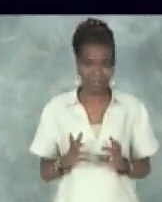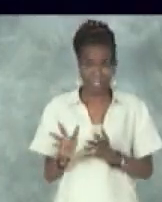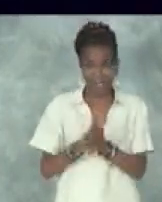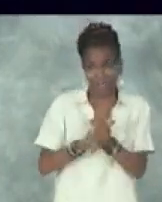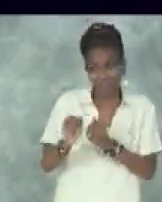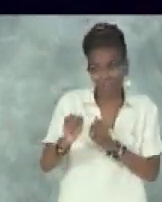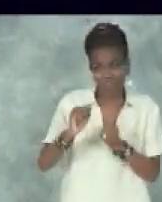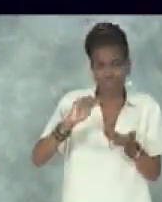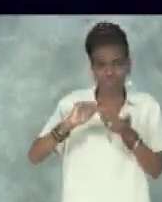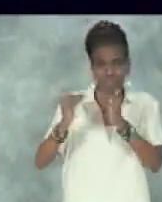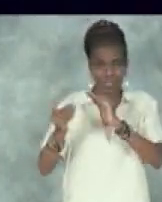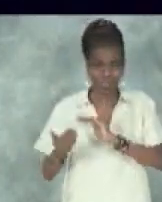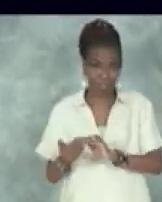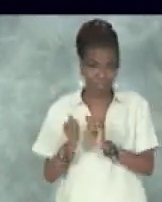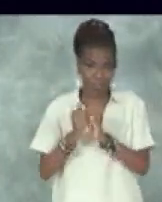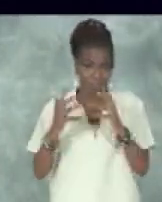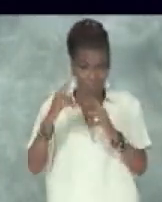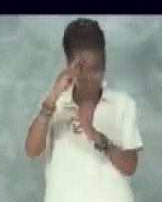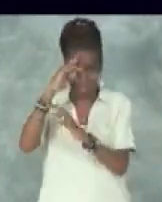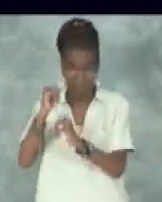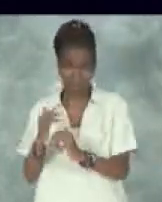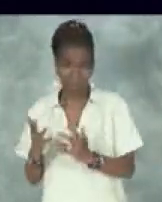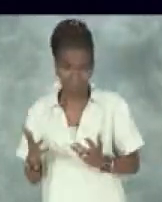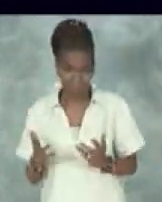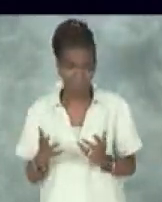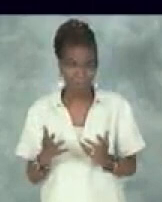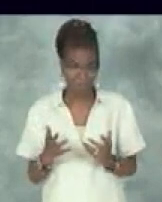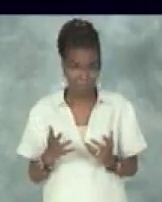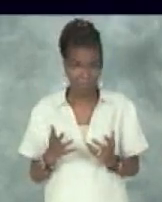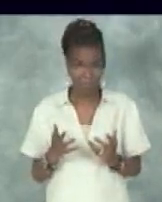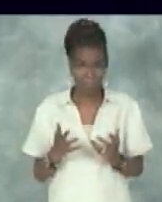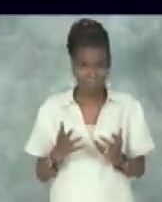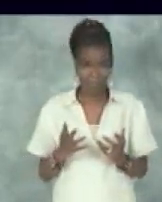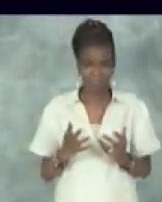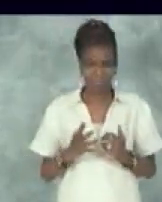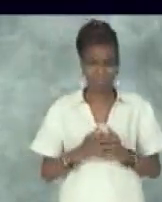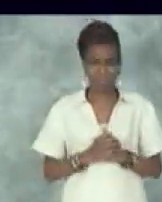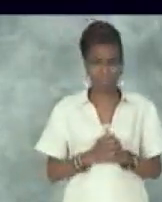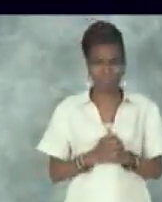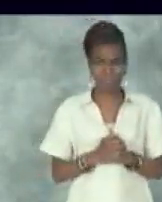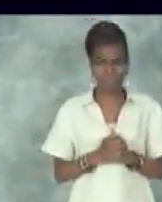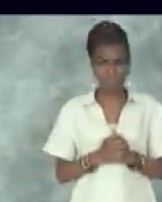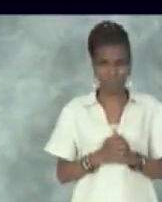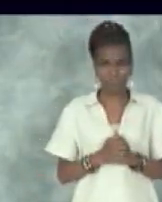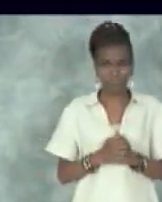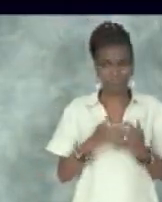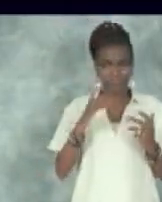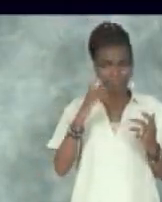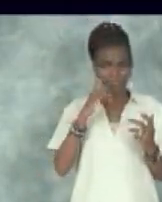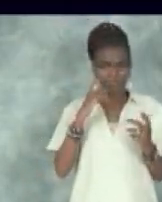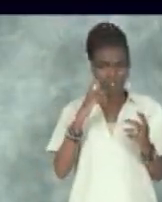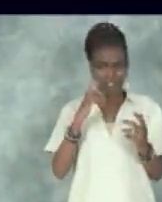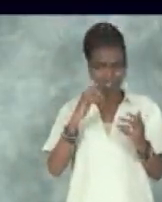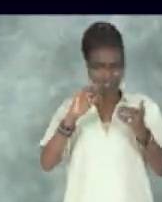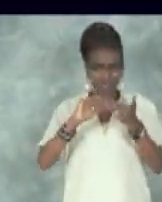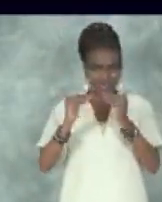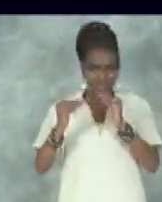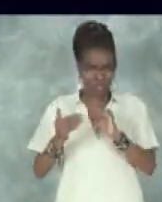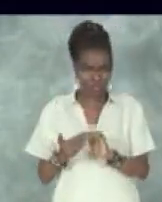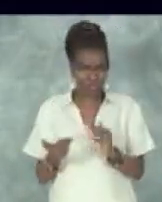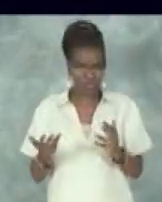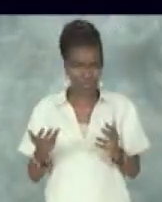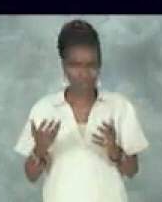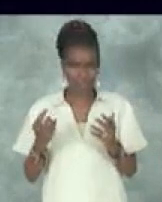community. Hopelessness drives crime. When you look in our community sometimes, the nature